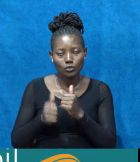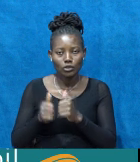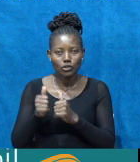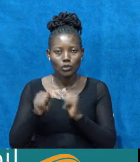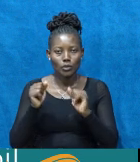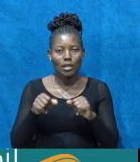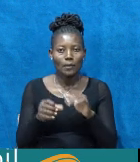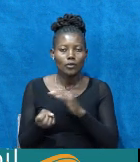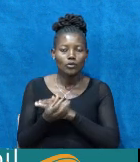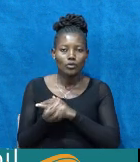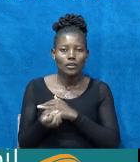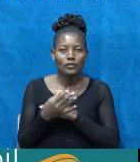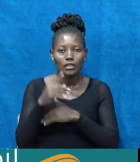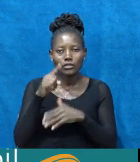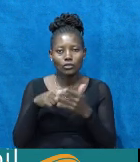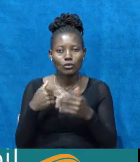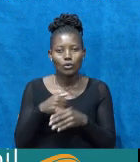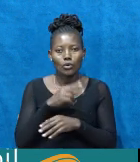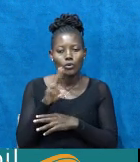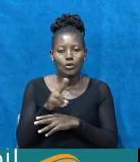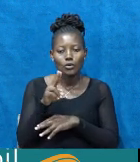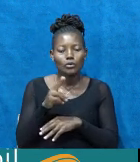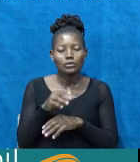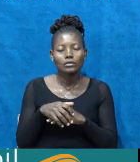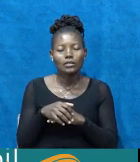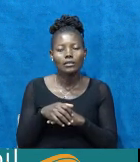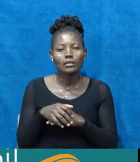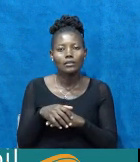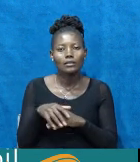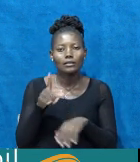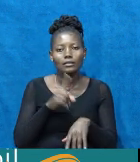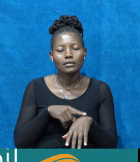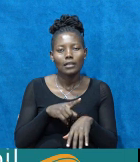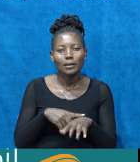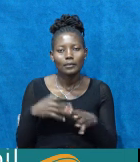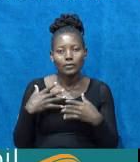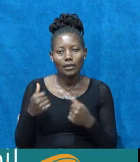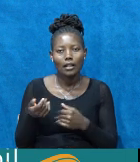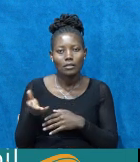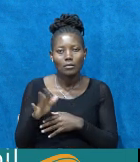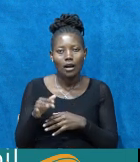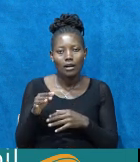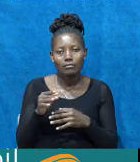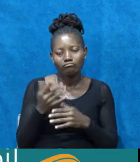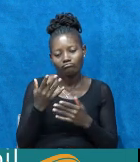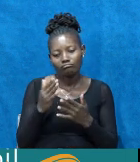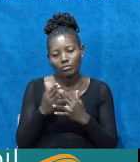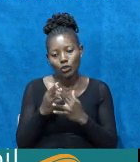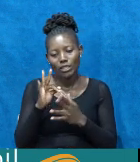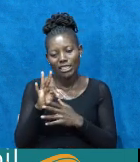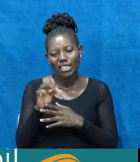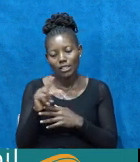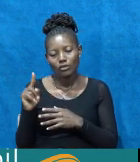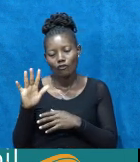that from various activities, depending on the training load, depending on the kind of sport, that would be